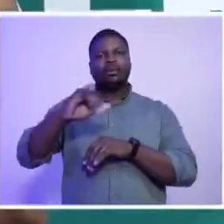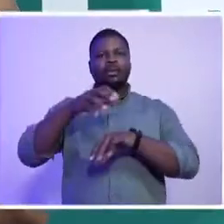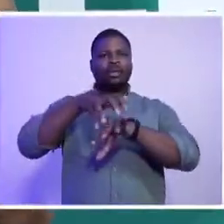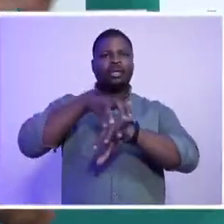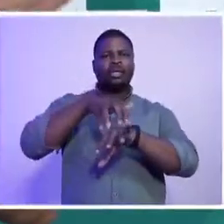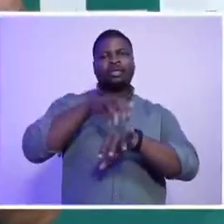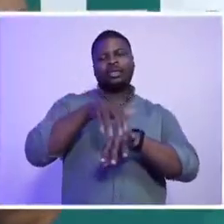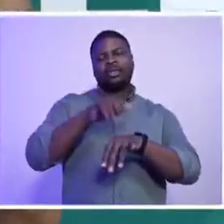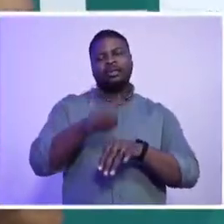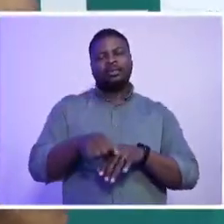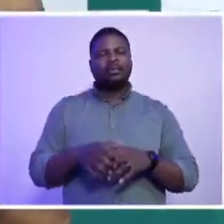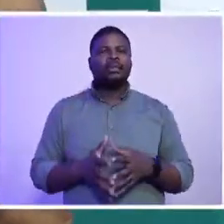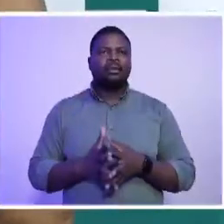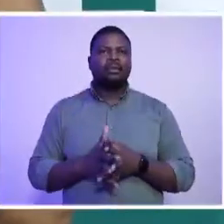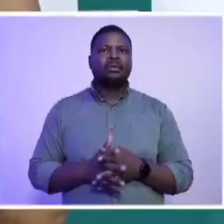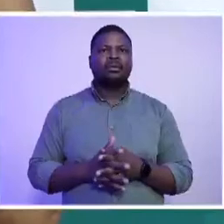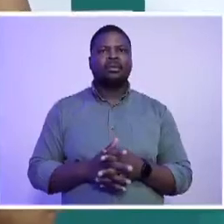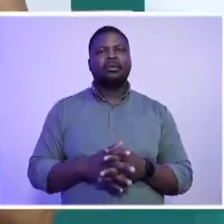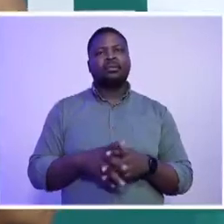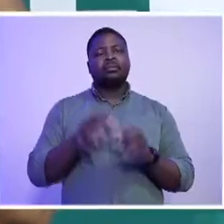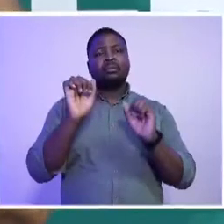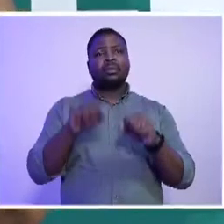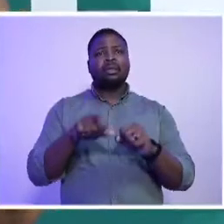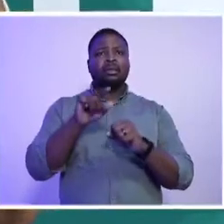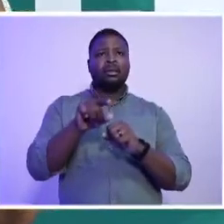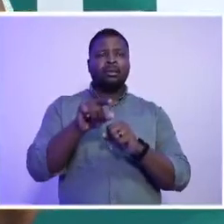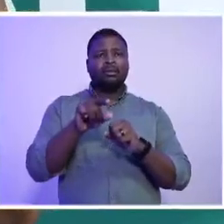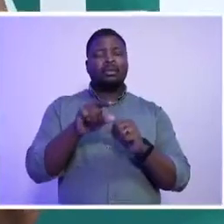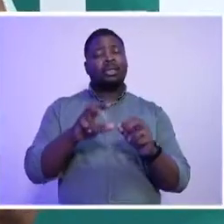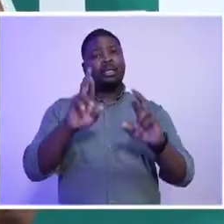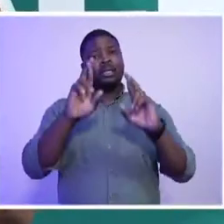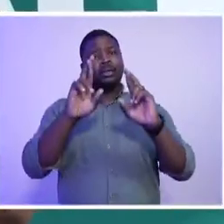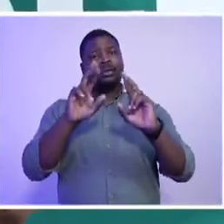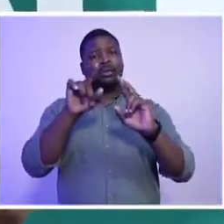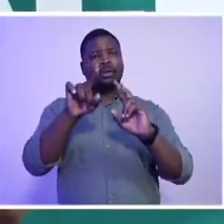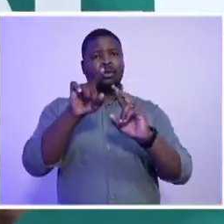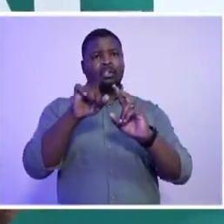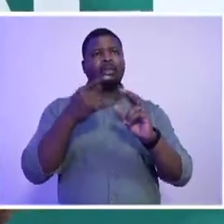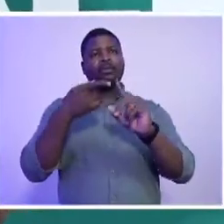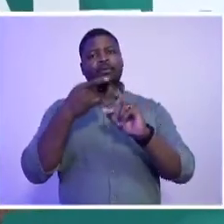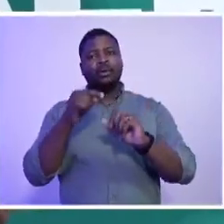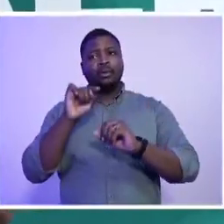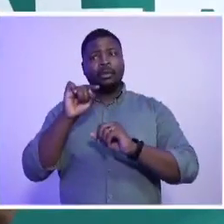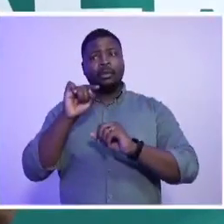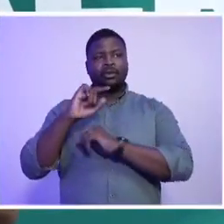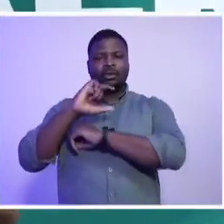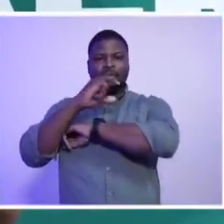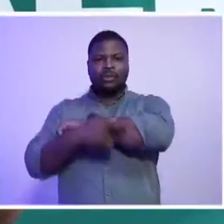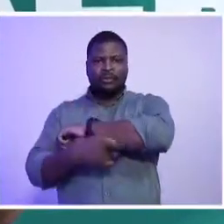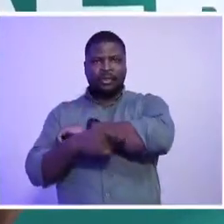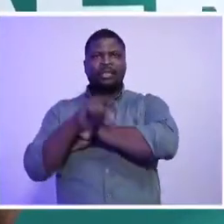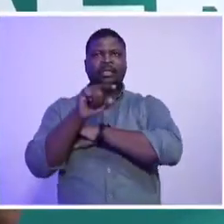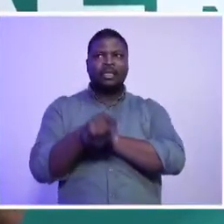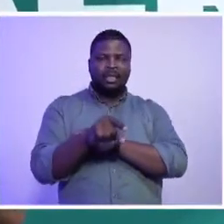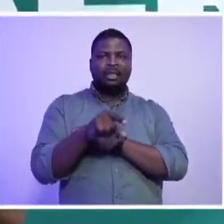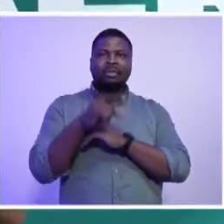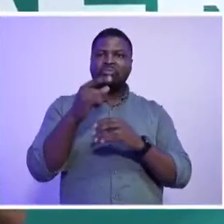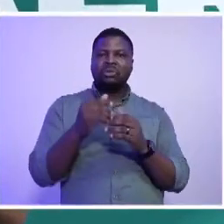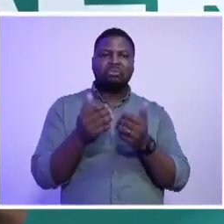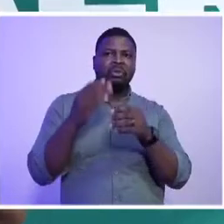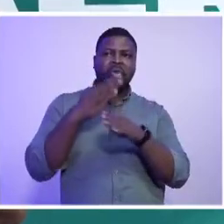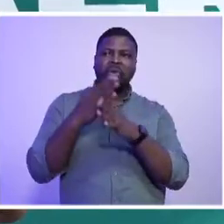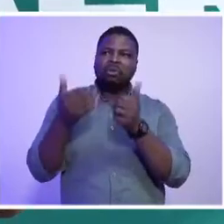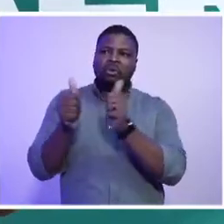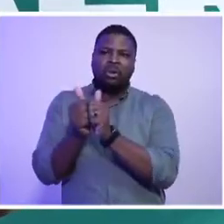hoping with this conference you've moved past just colleagues but into